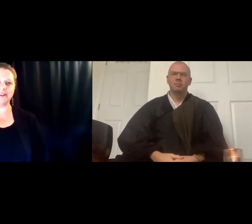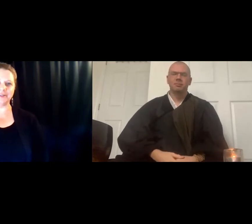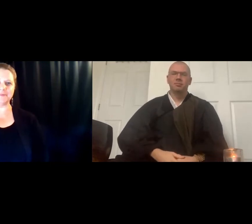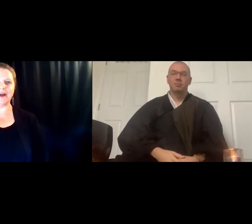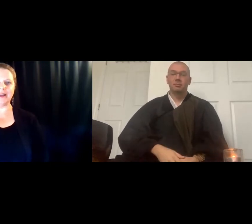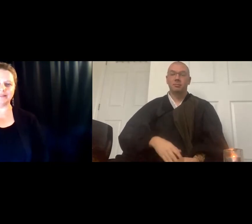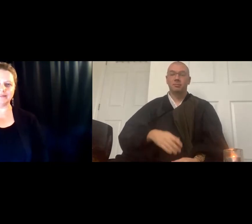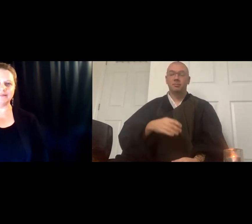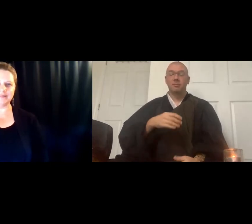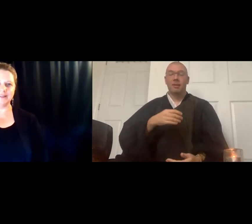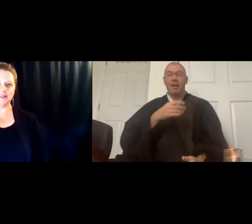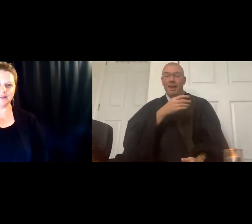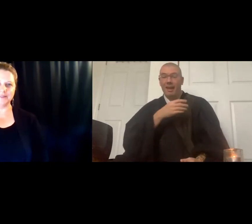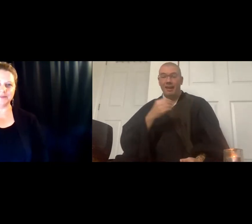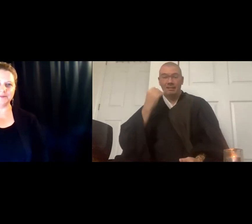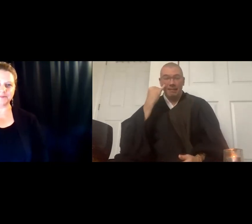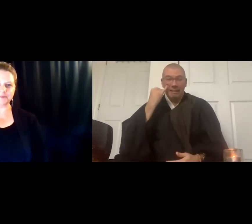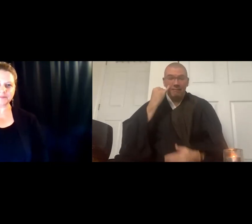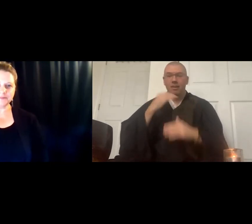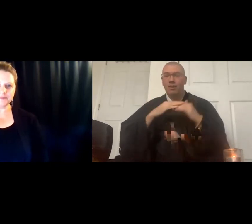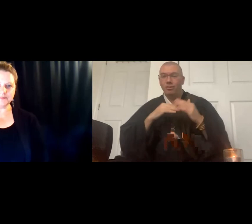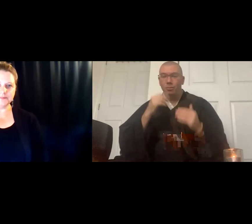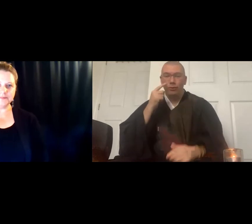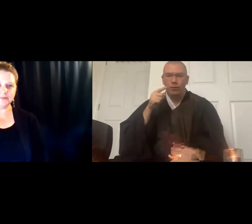supported on your spine.